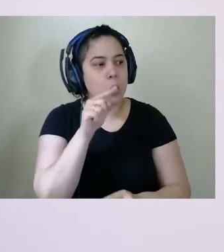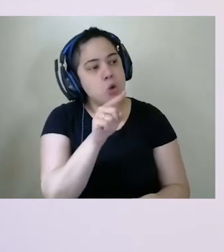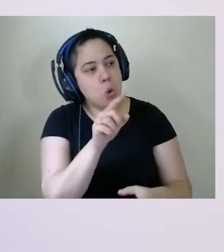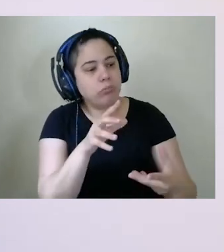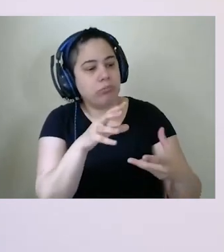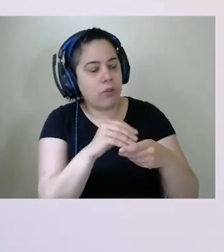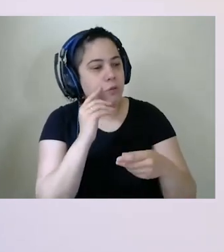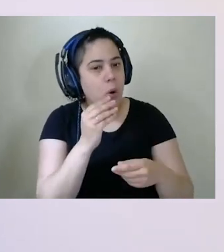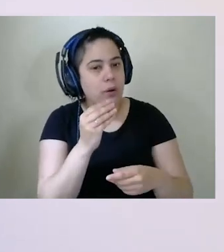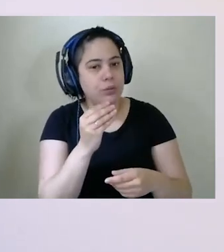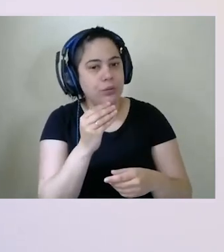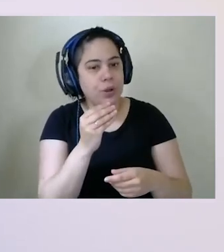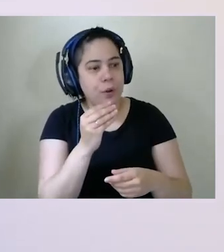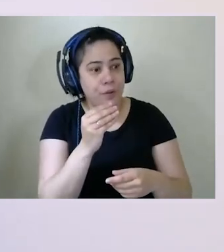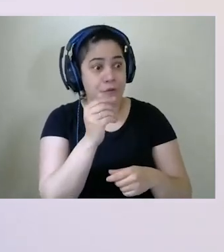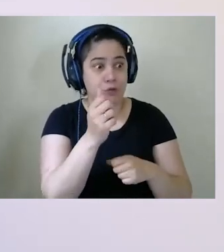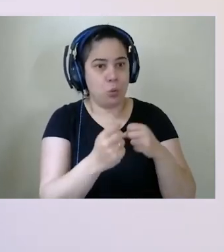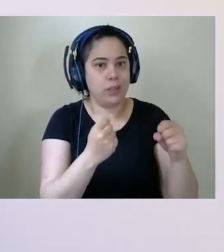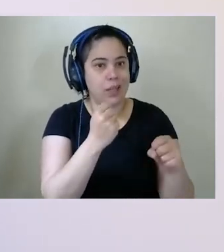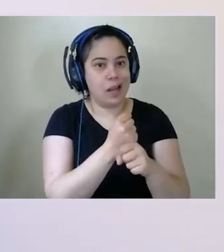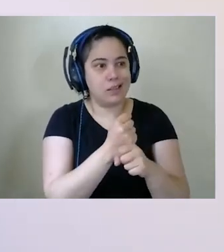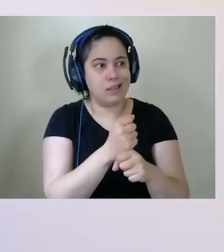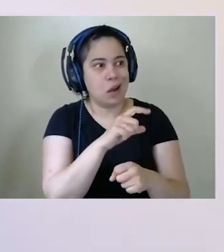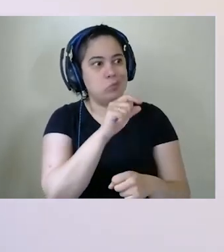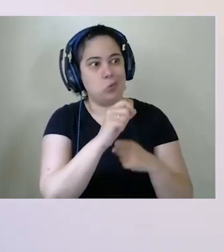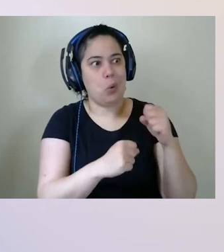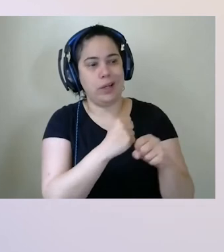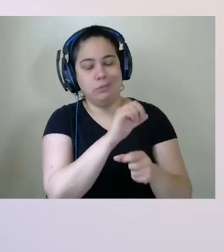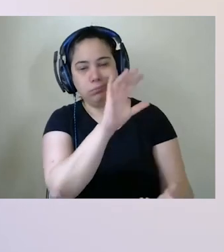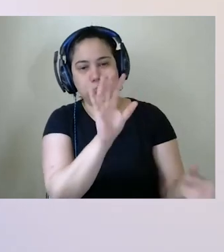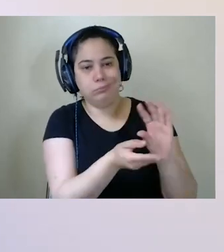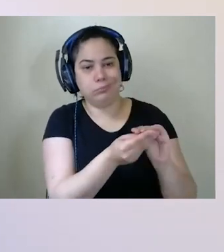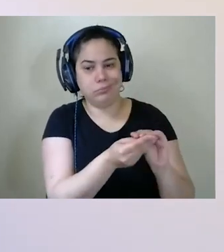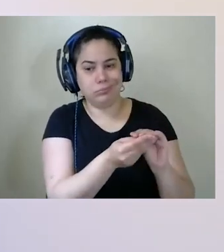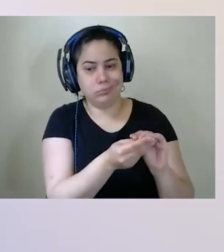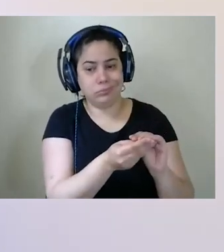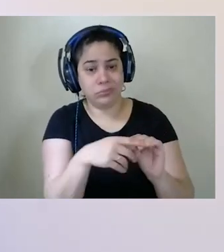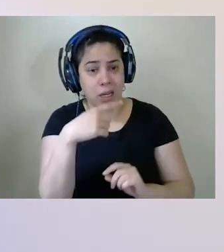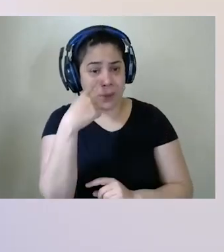work for several decades, for two decades plus, I wonder if you could